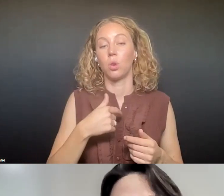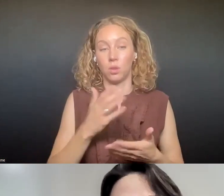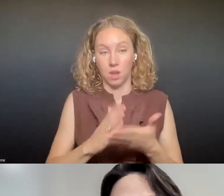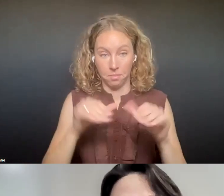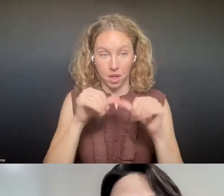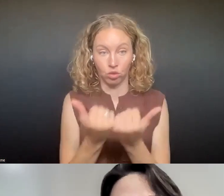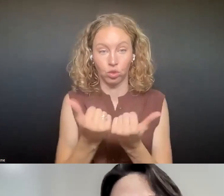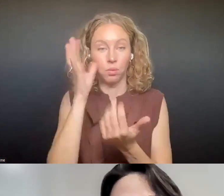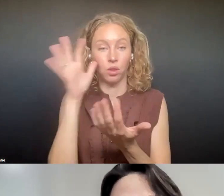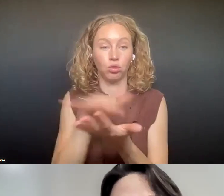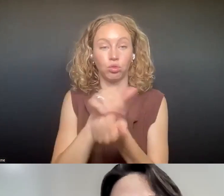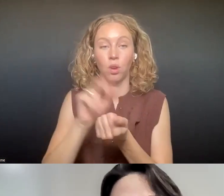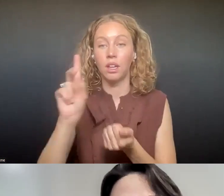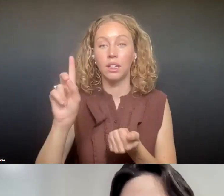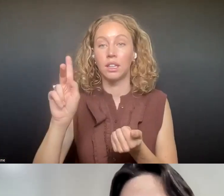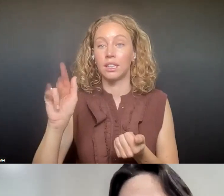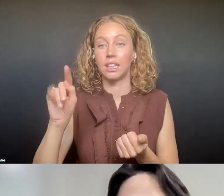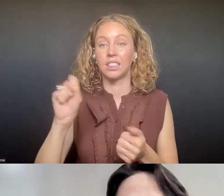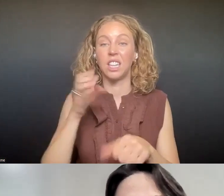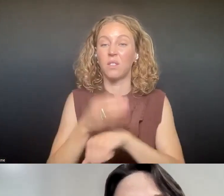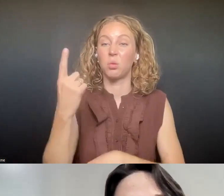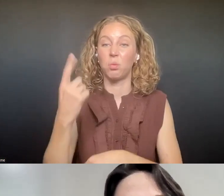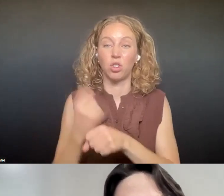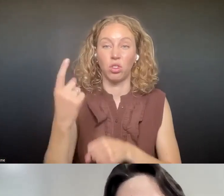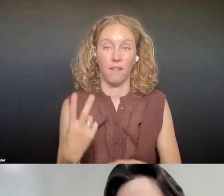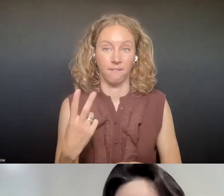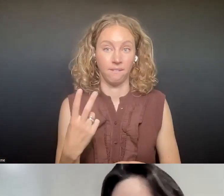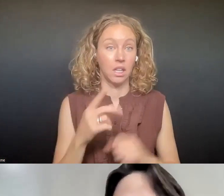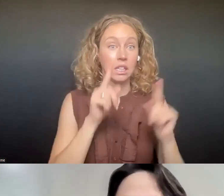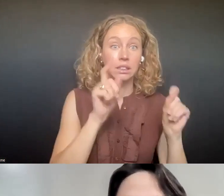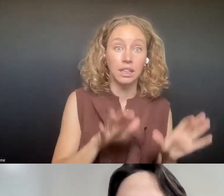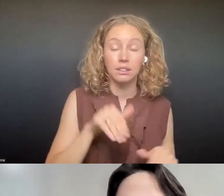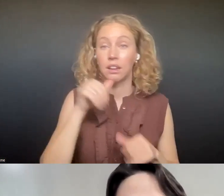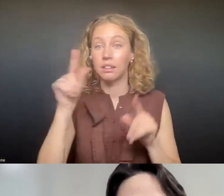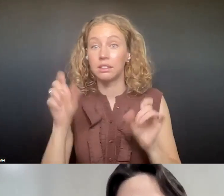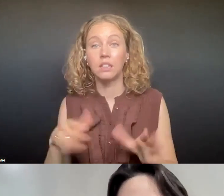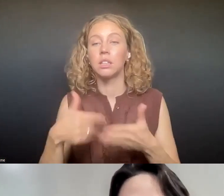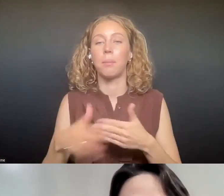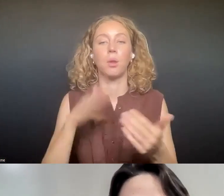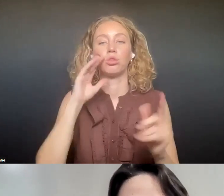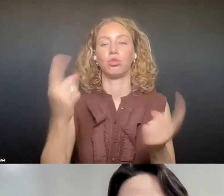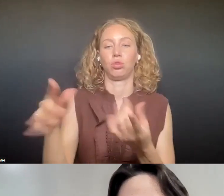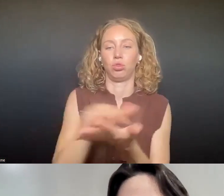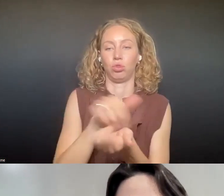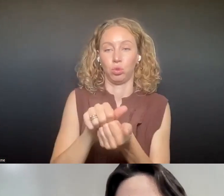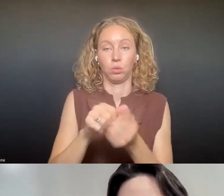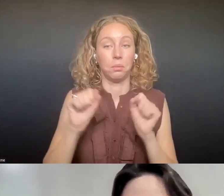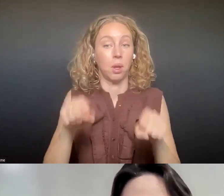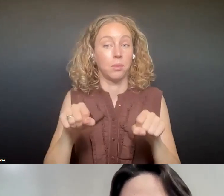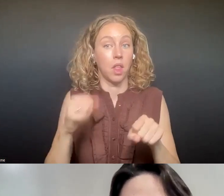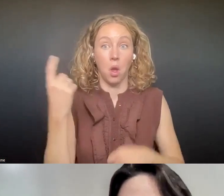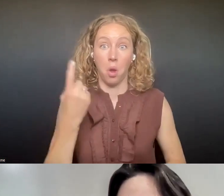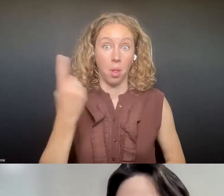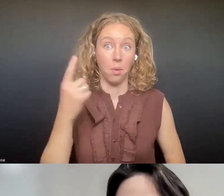destroy kits in a year and a half, regardless of if it was tested or not. So it's possible they always tested their